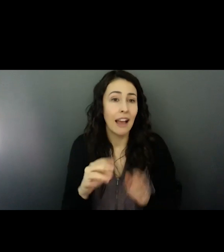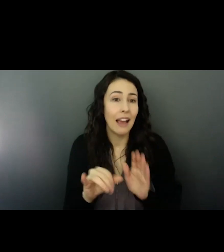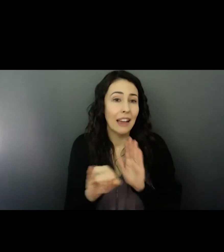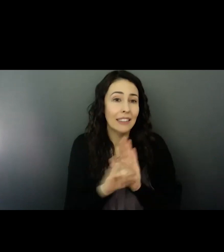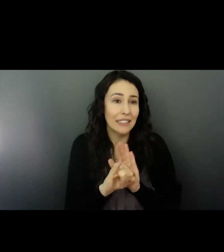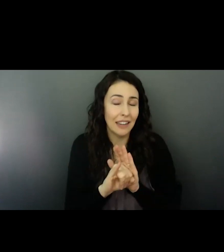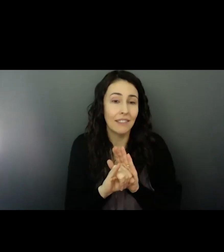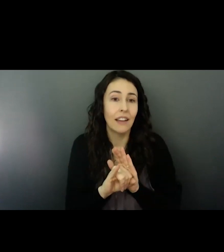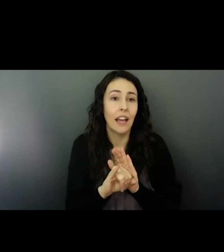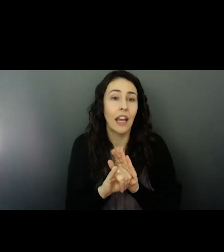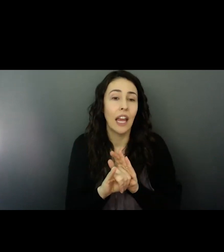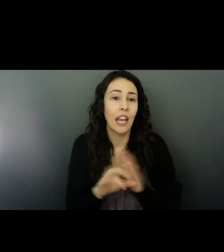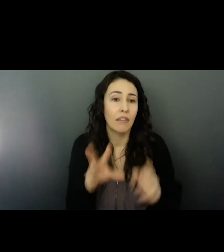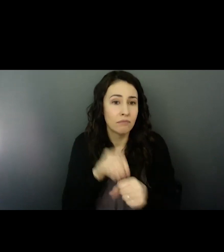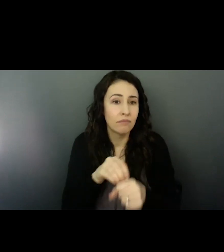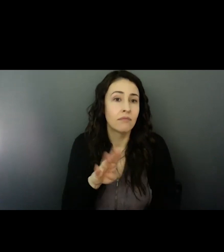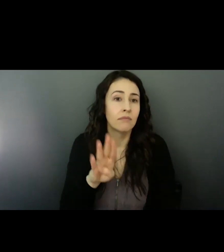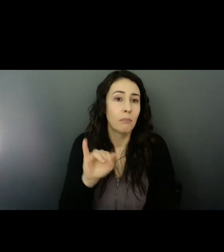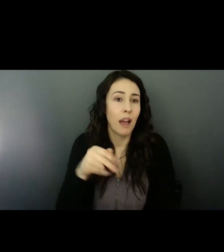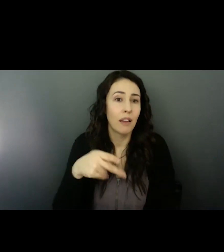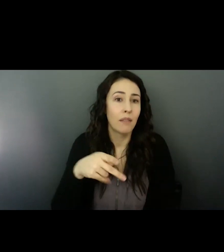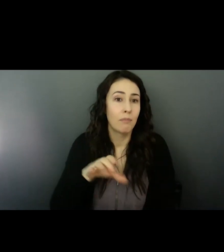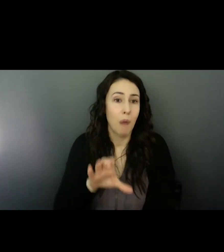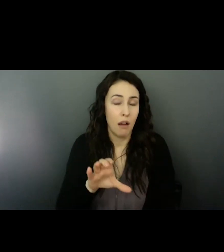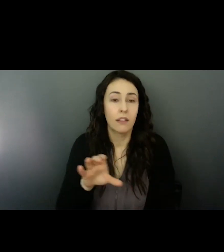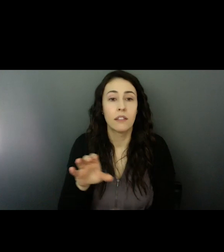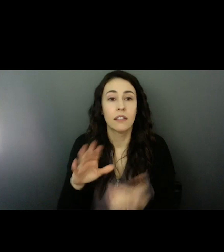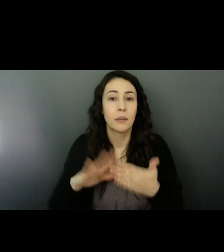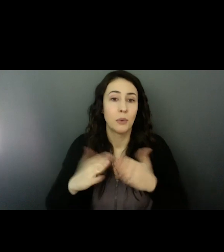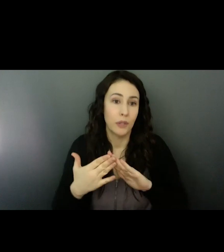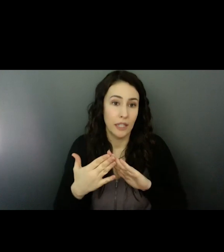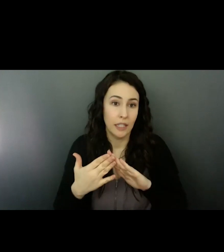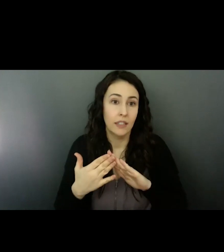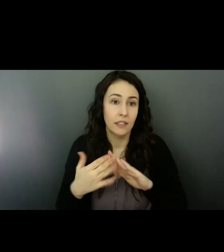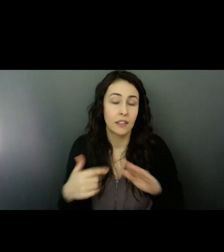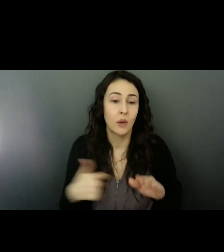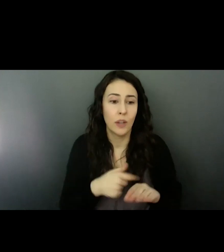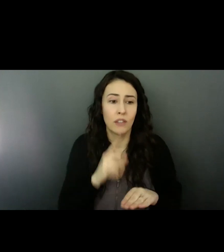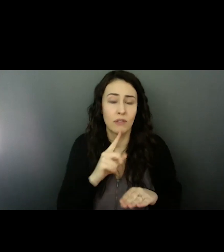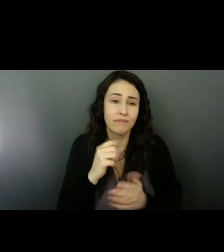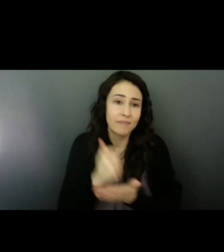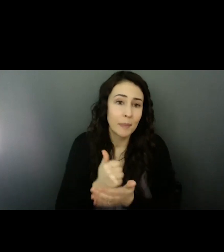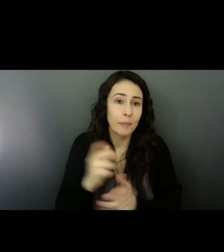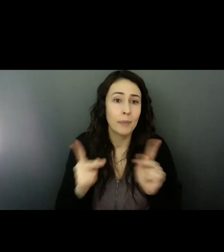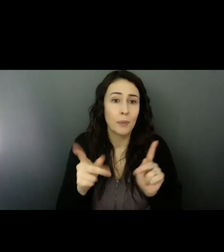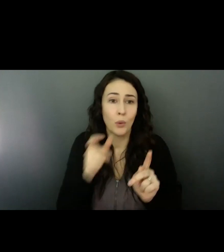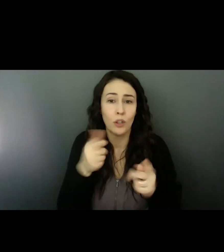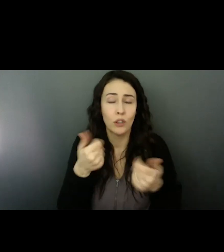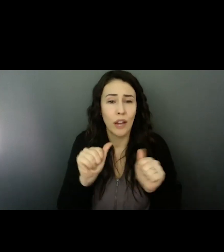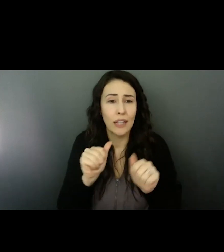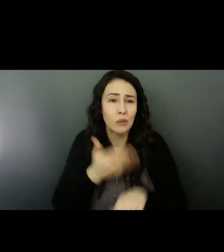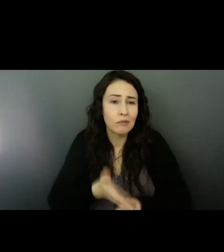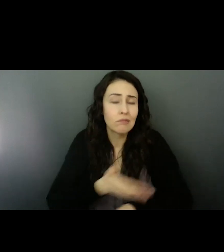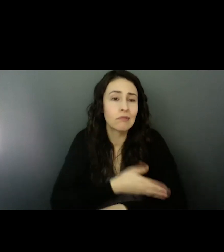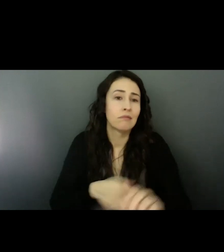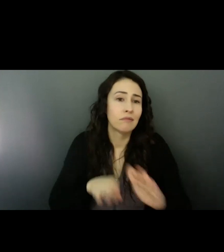a BIPOC community. So we are, really helping people who are trying to advance for